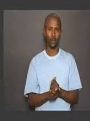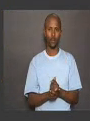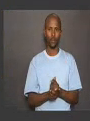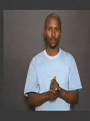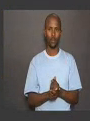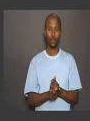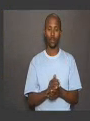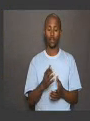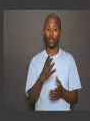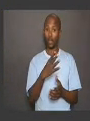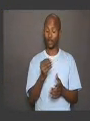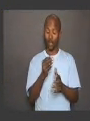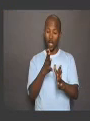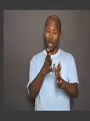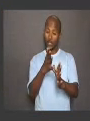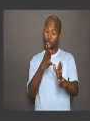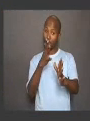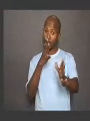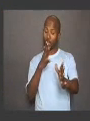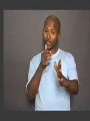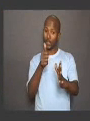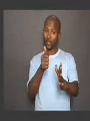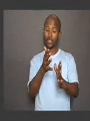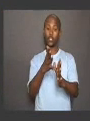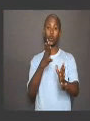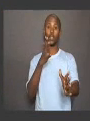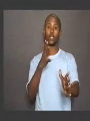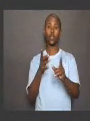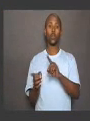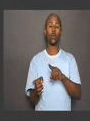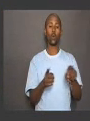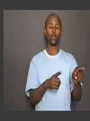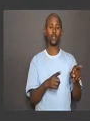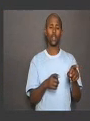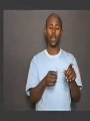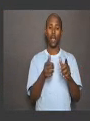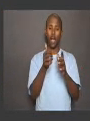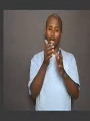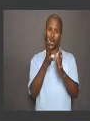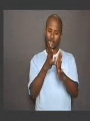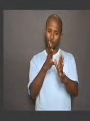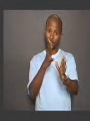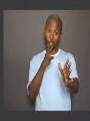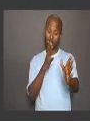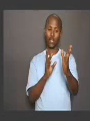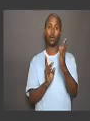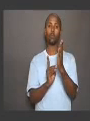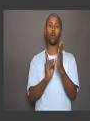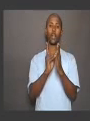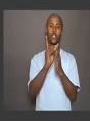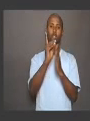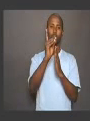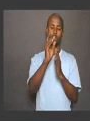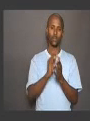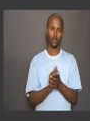An arithmetic sequence, also called an arithmetic progression,